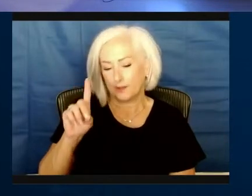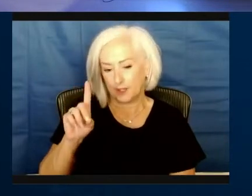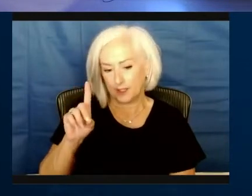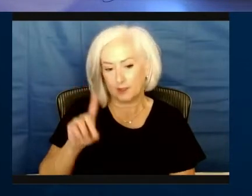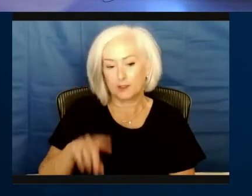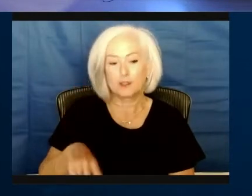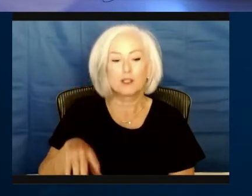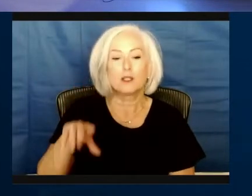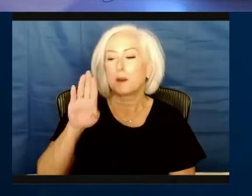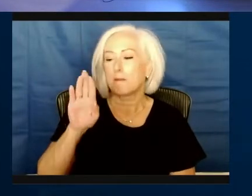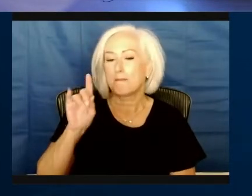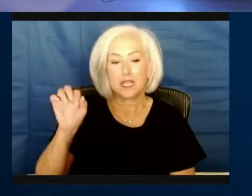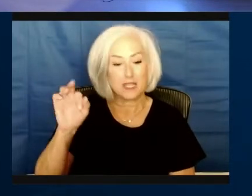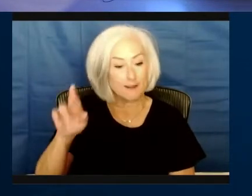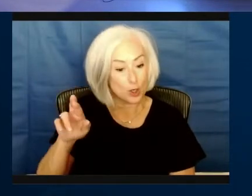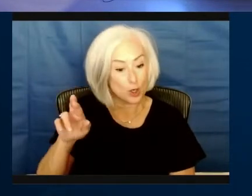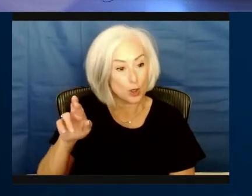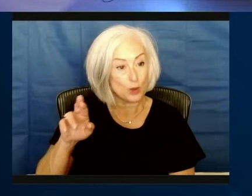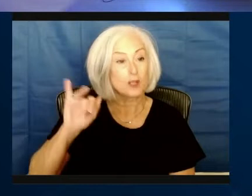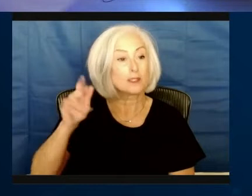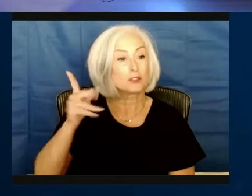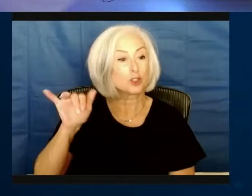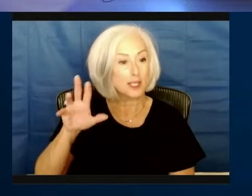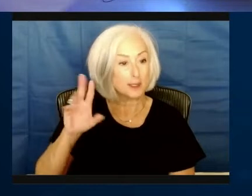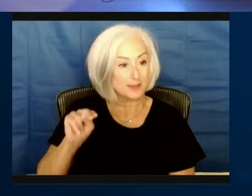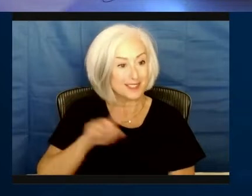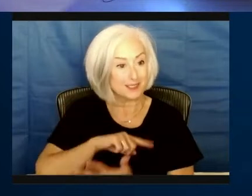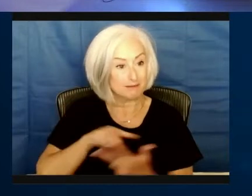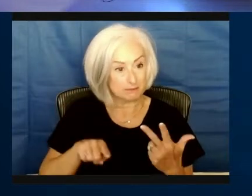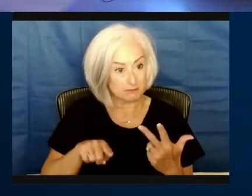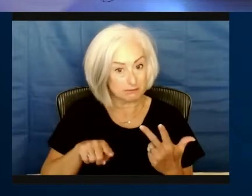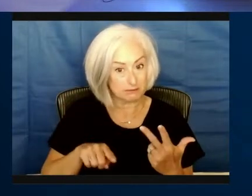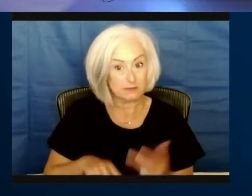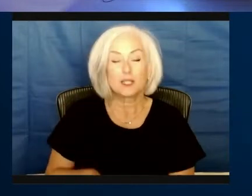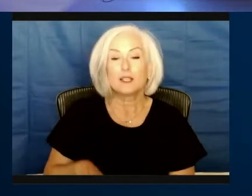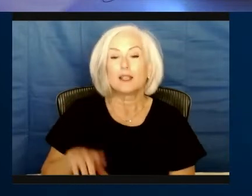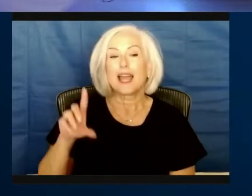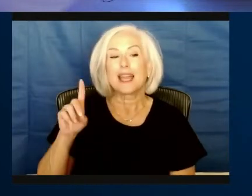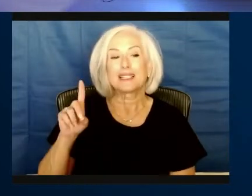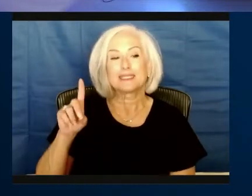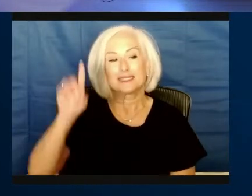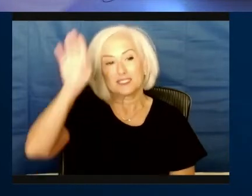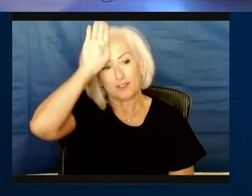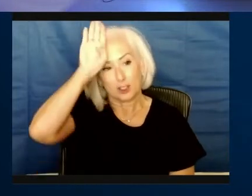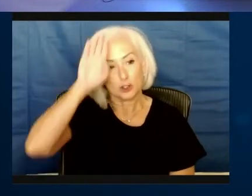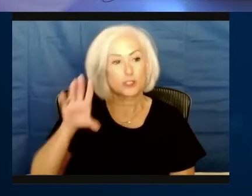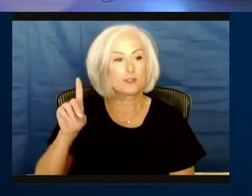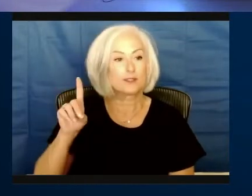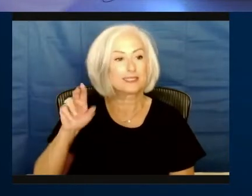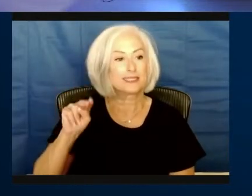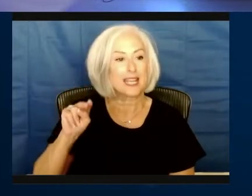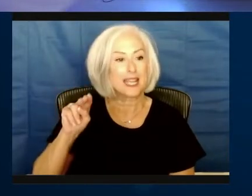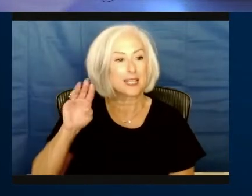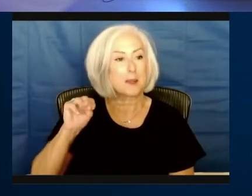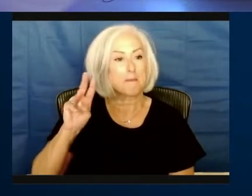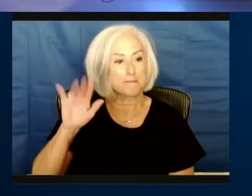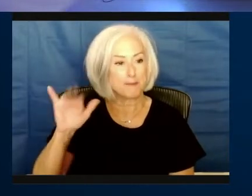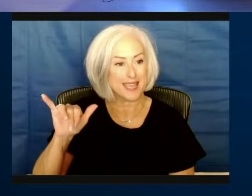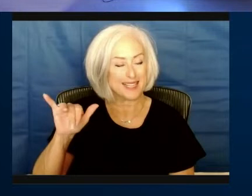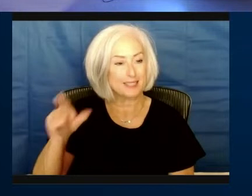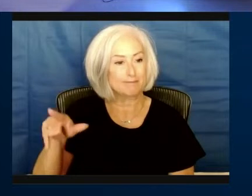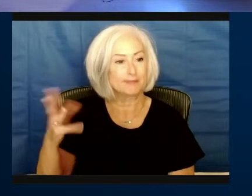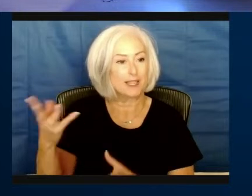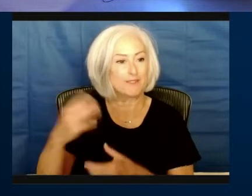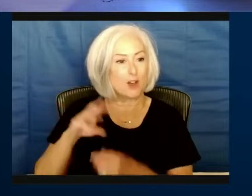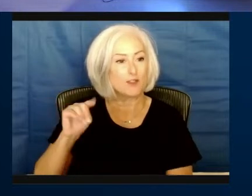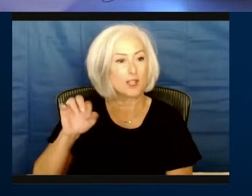with us are Lee Summit Fire Assistant Chief Dan Manley, who's also part of Mark's emergency response team, and Matt Dougherty, Director